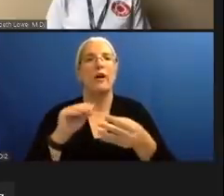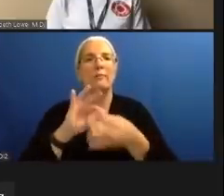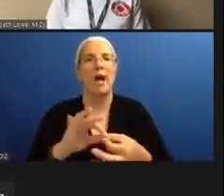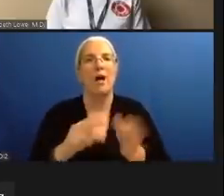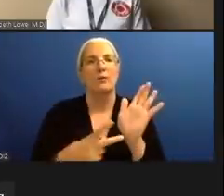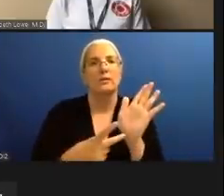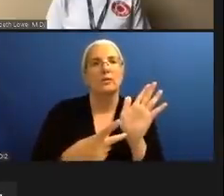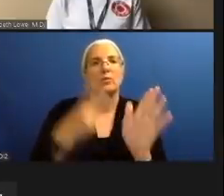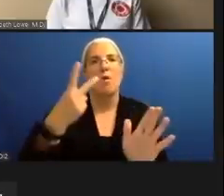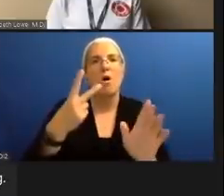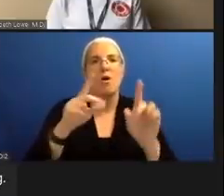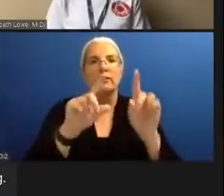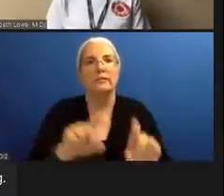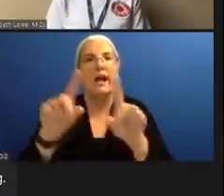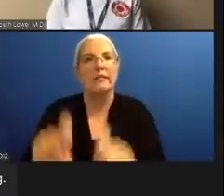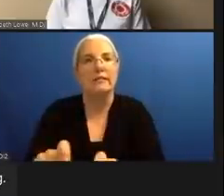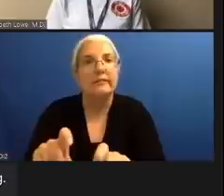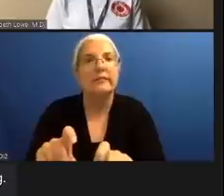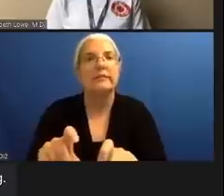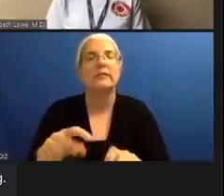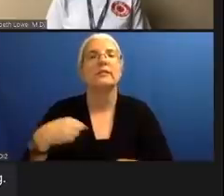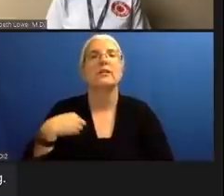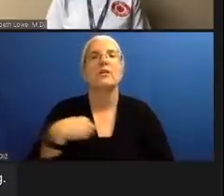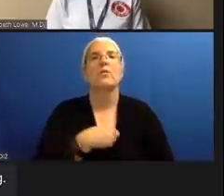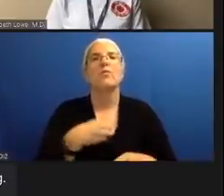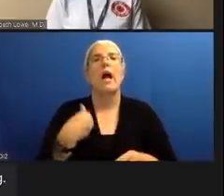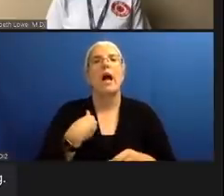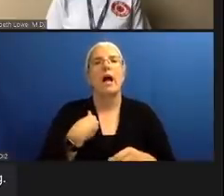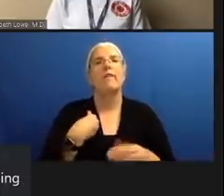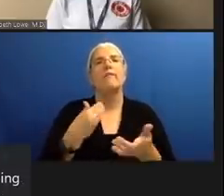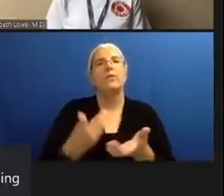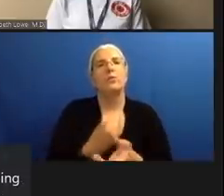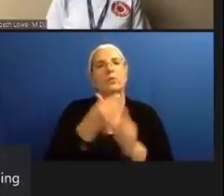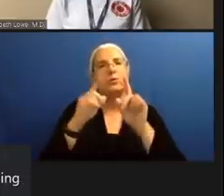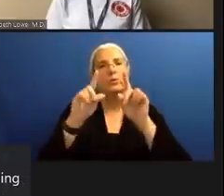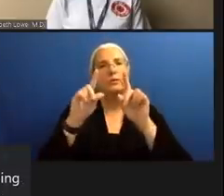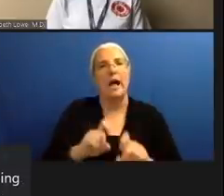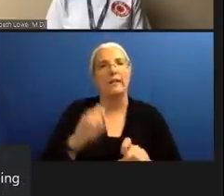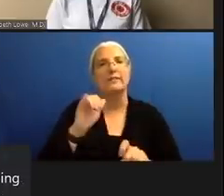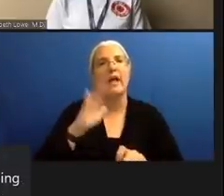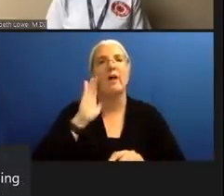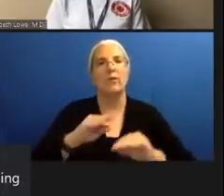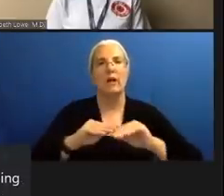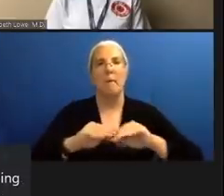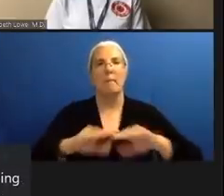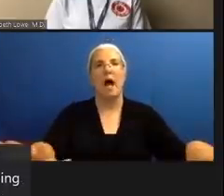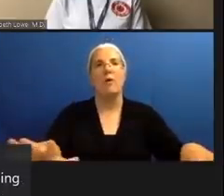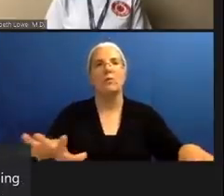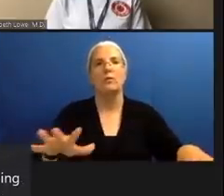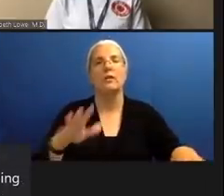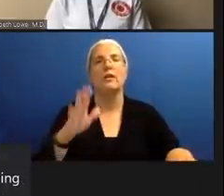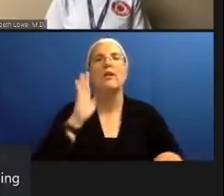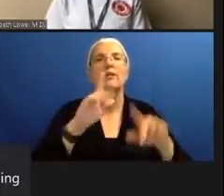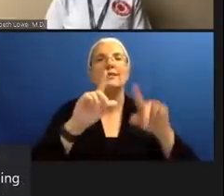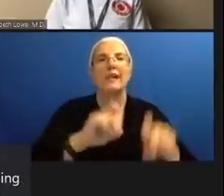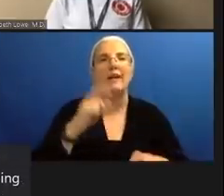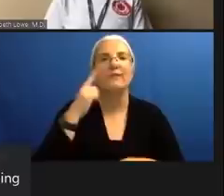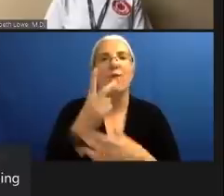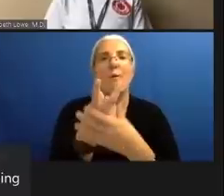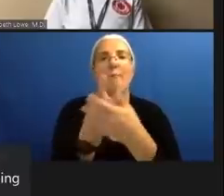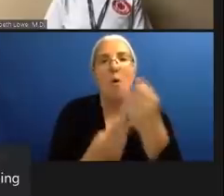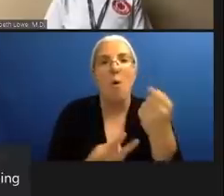There are some new test products that are coming out, which test for both the flu and COVID,